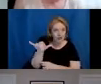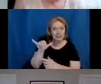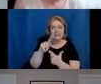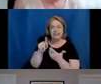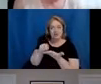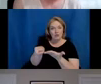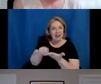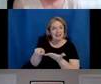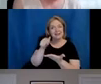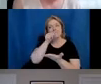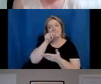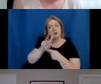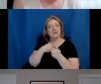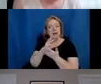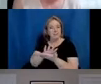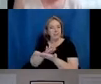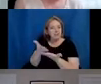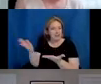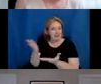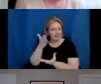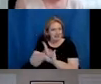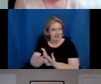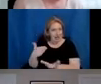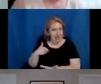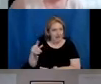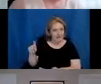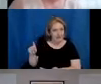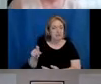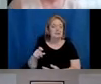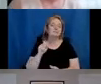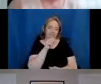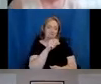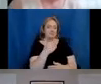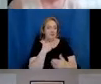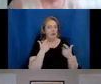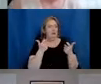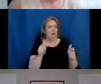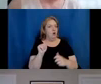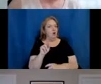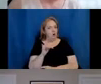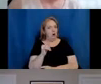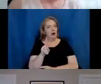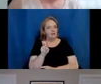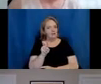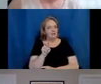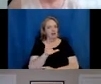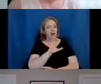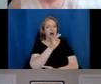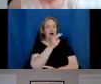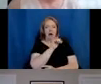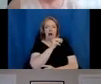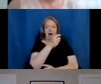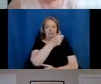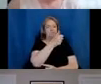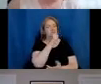that part of your larger archive? Yes, we do have a very large archive. Chaim Gross was not a